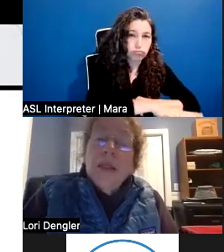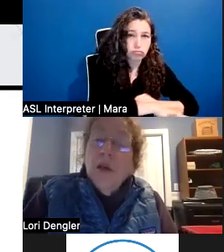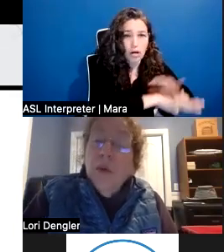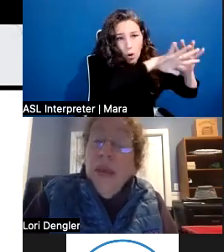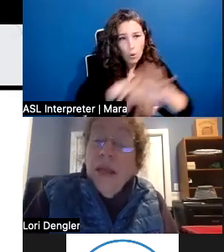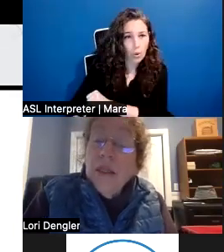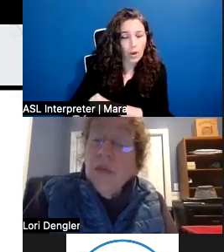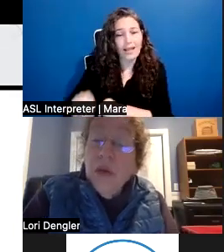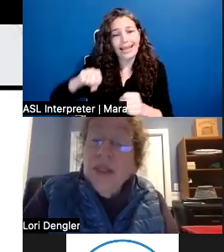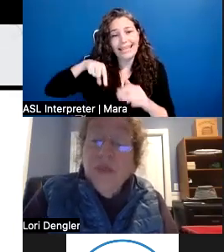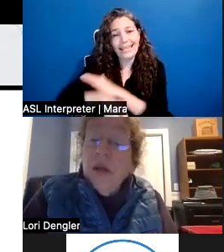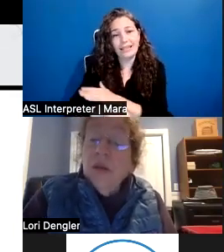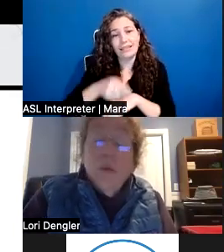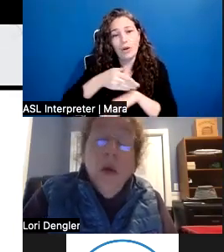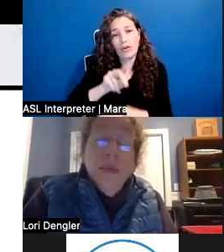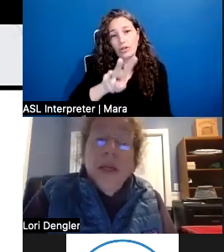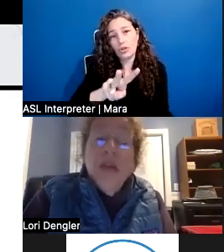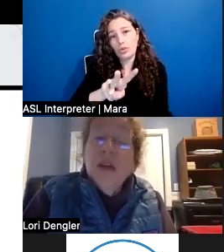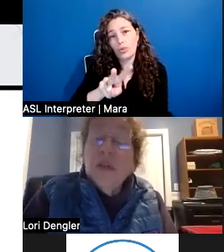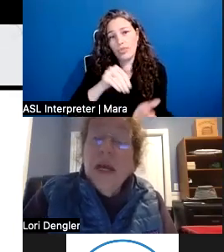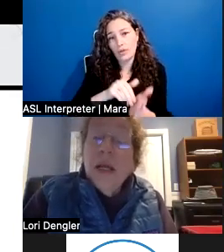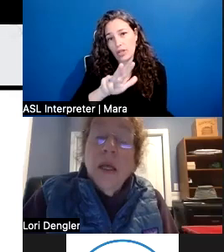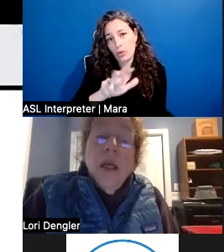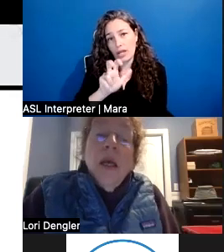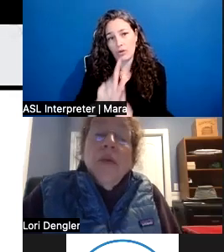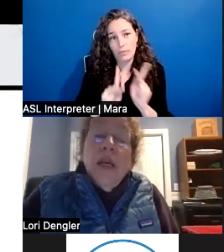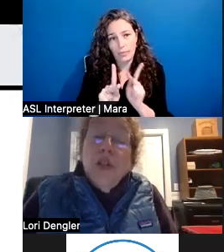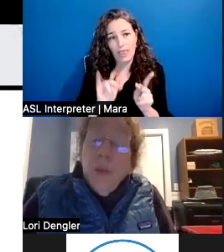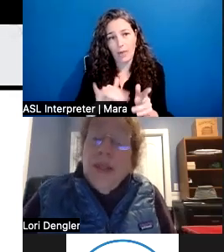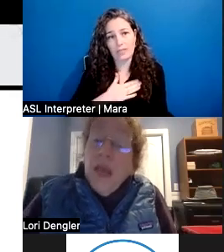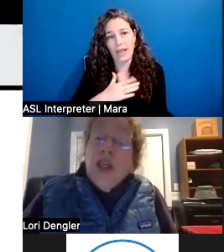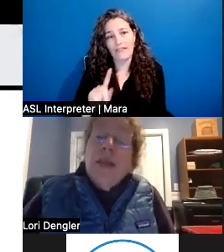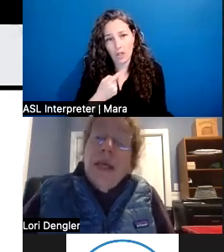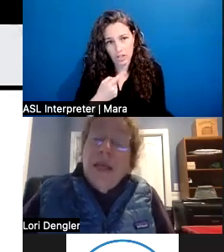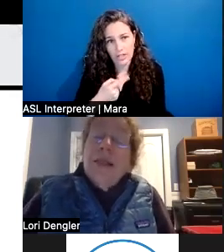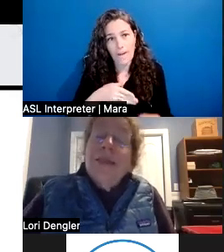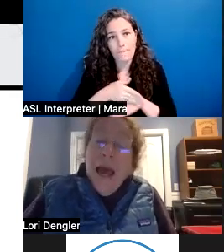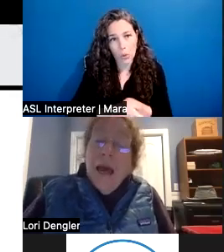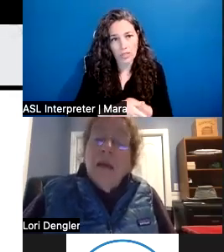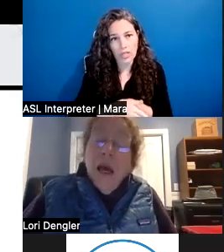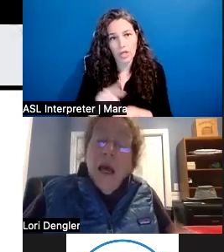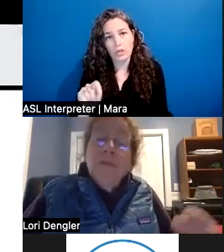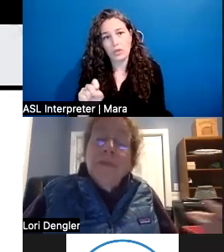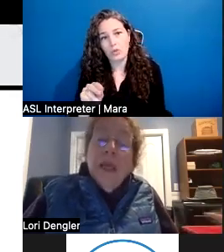it still remains the most difficult one that I've ever done. The interpretation is